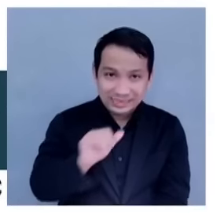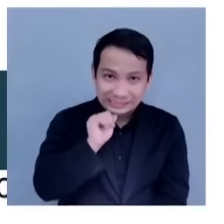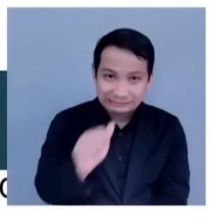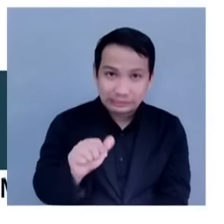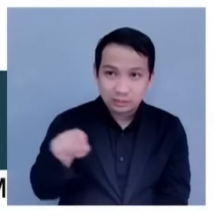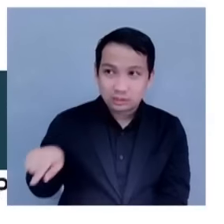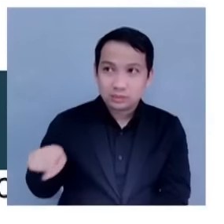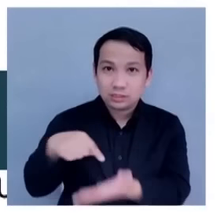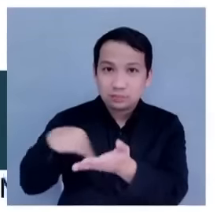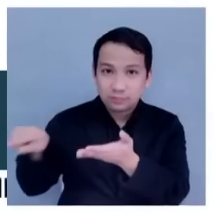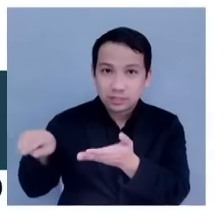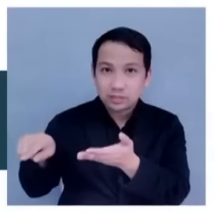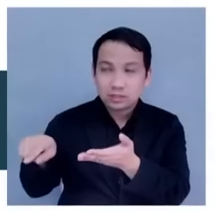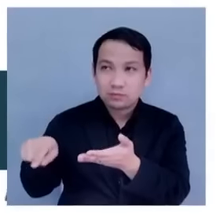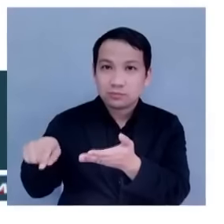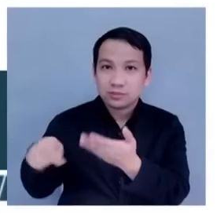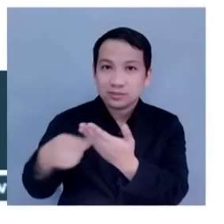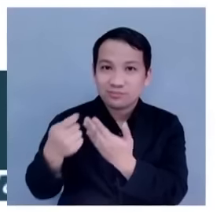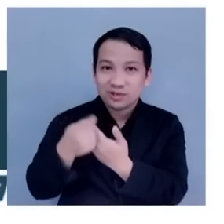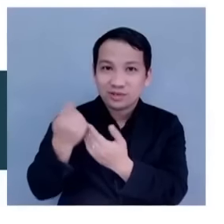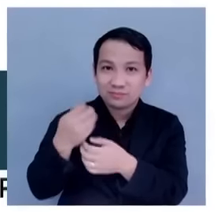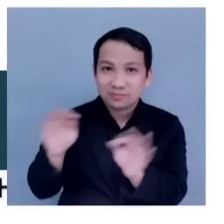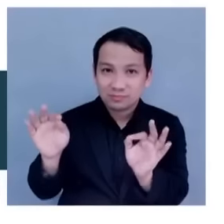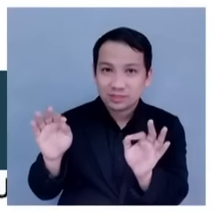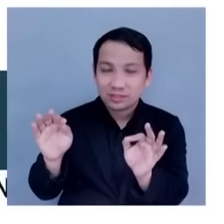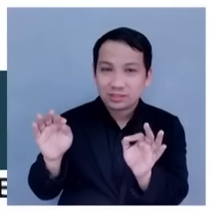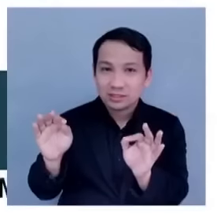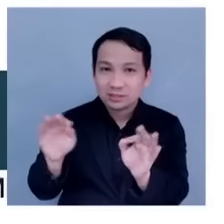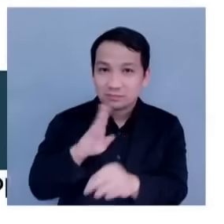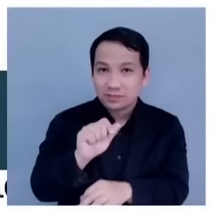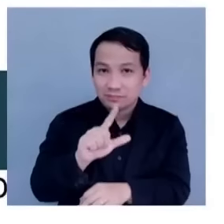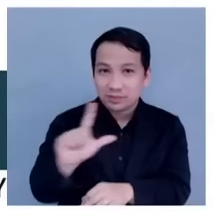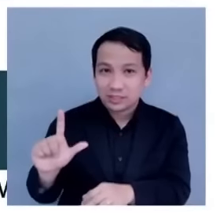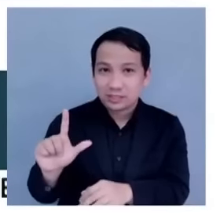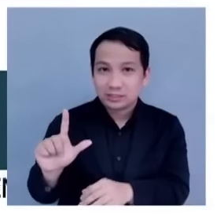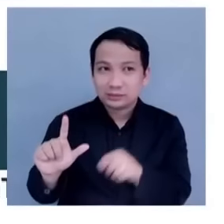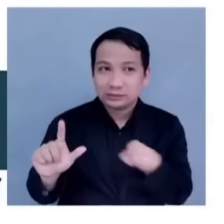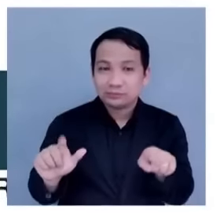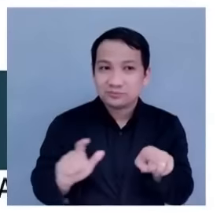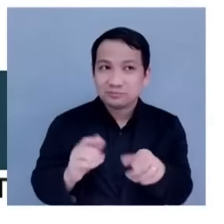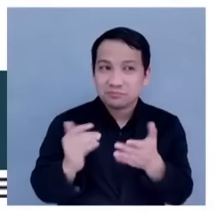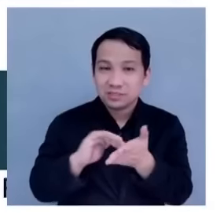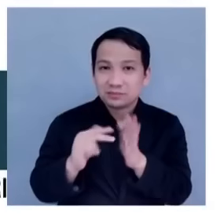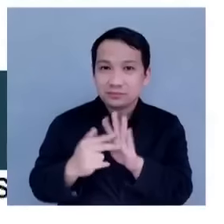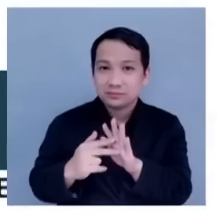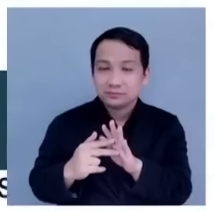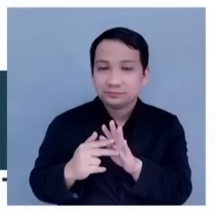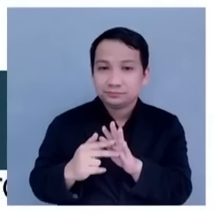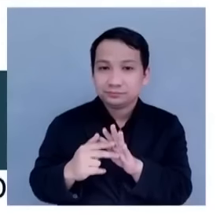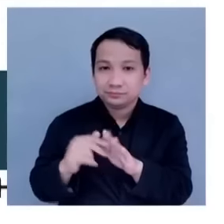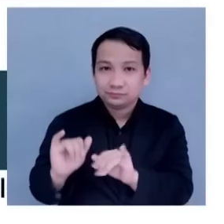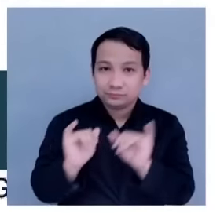bail, does that mean that she will still be detained at the Senate as what was earlier agreed